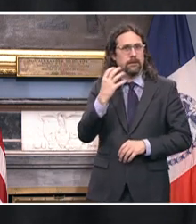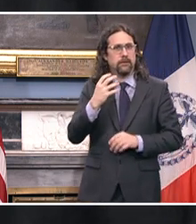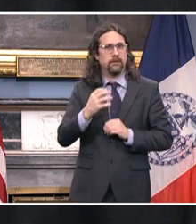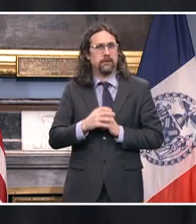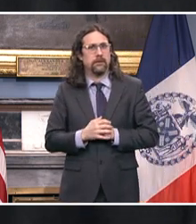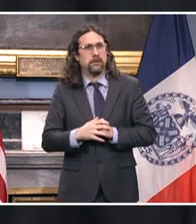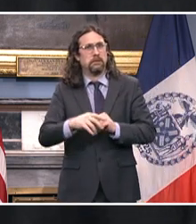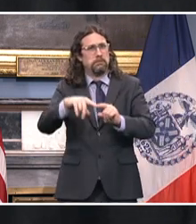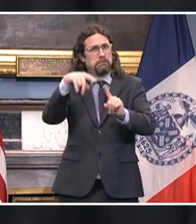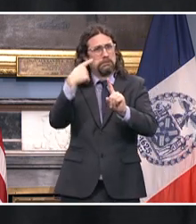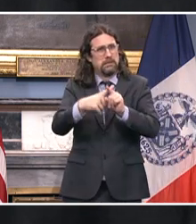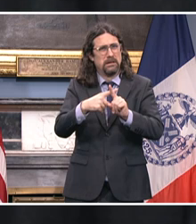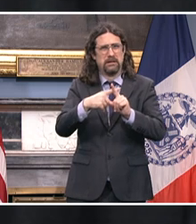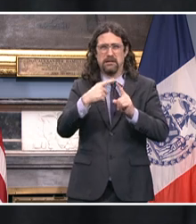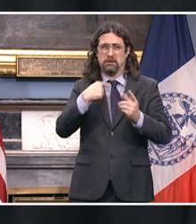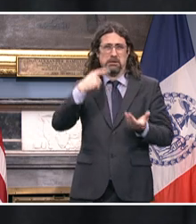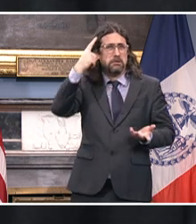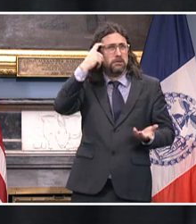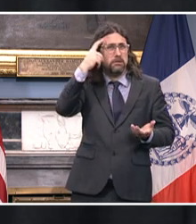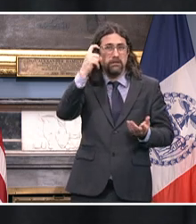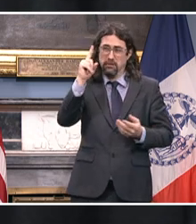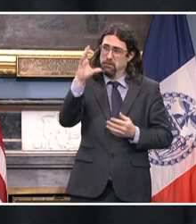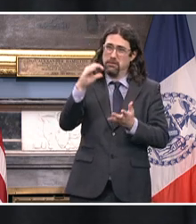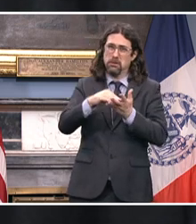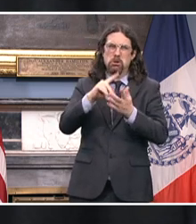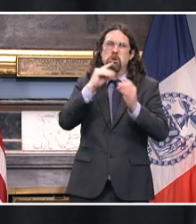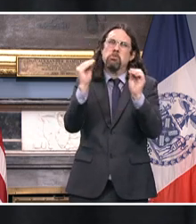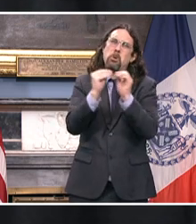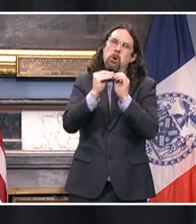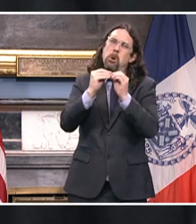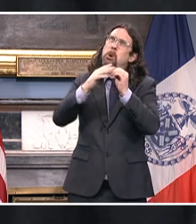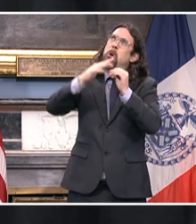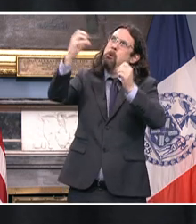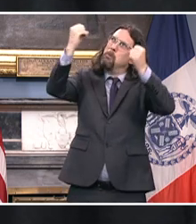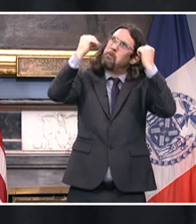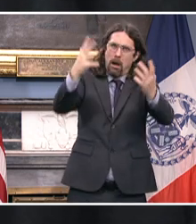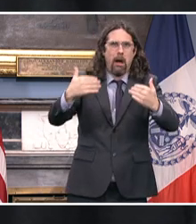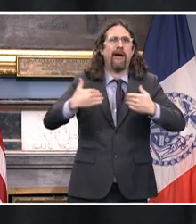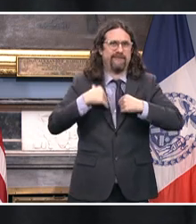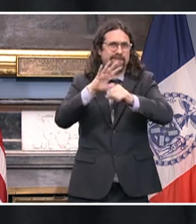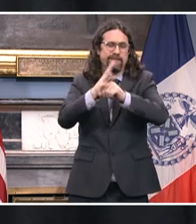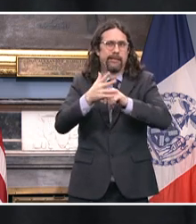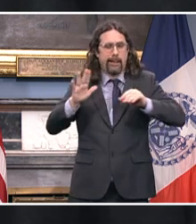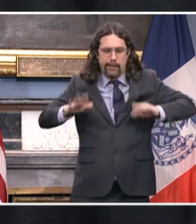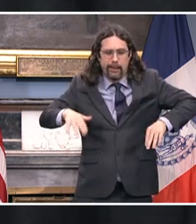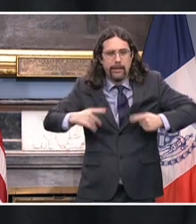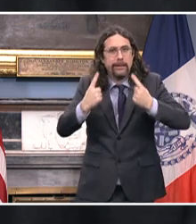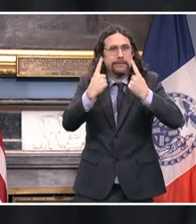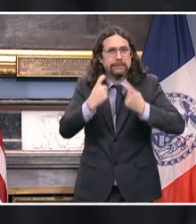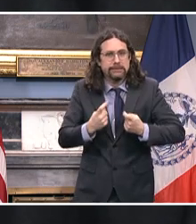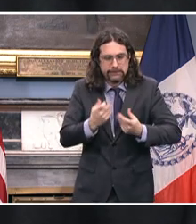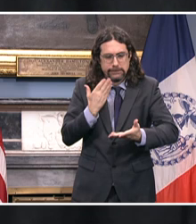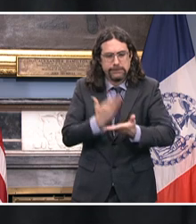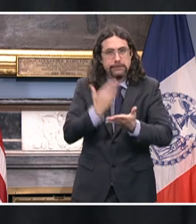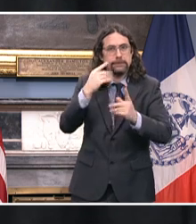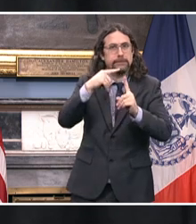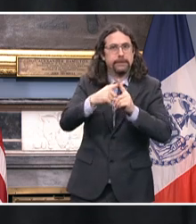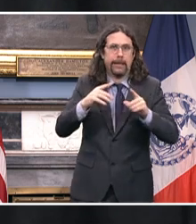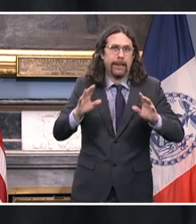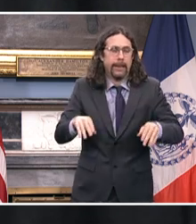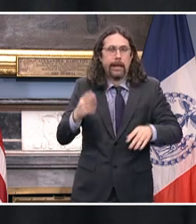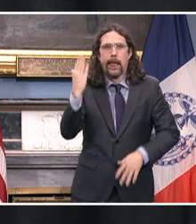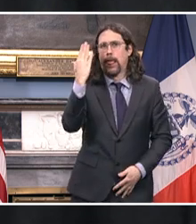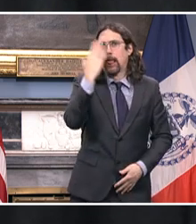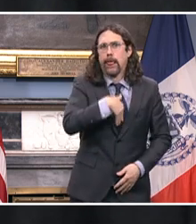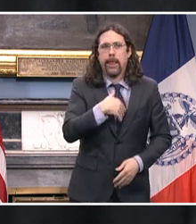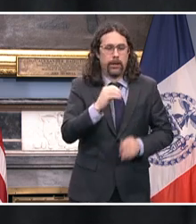don't even know have gone through it. But thank God, so many, the vast, vast, vast majority survived.